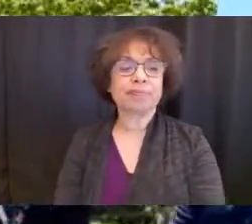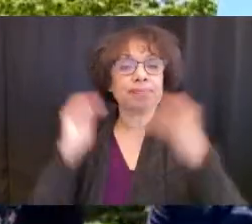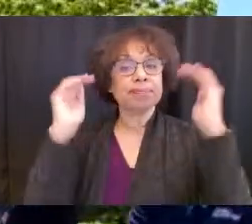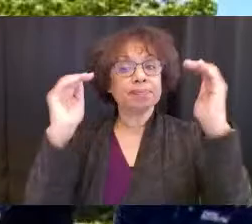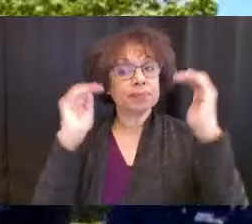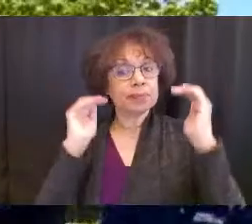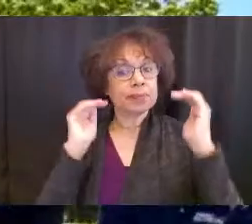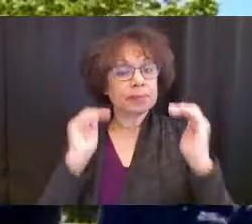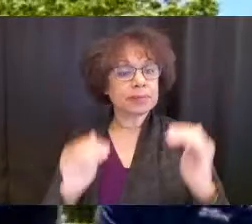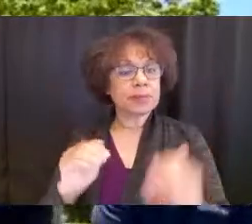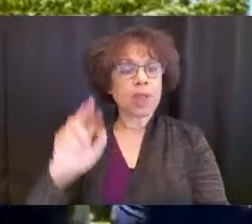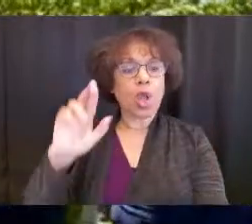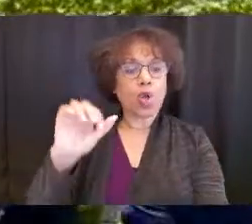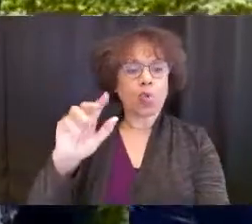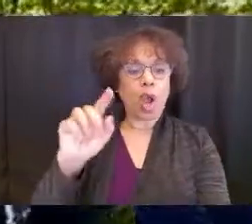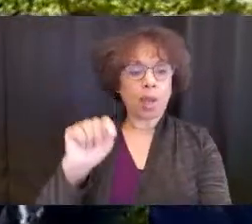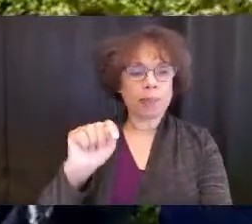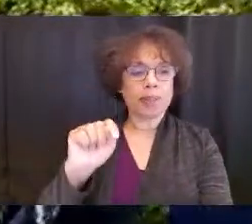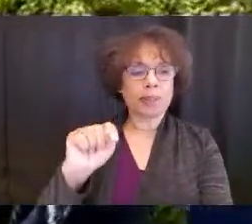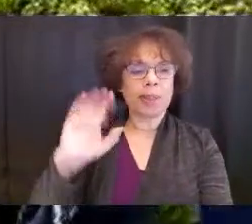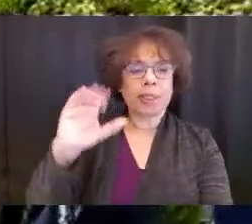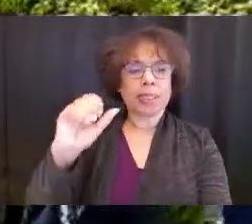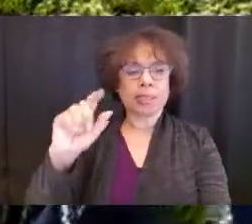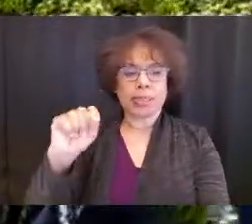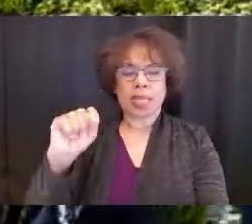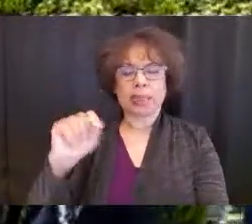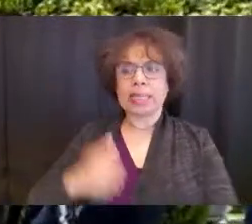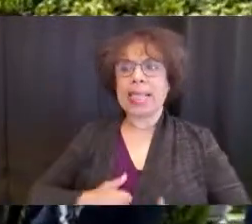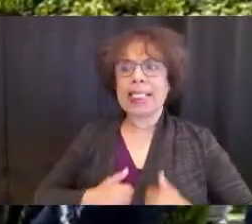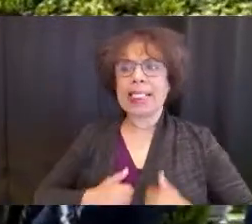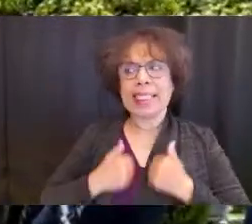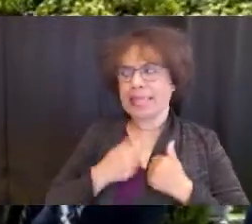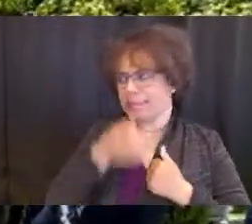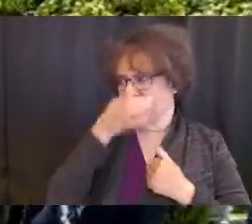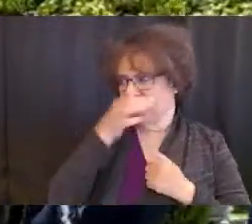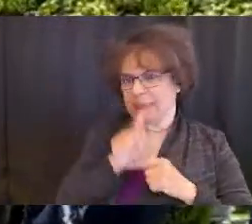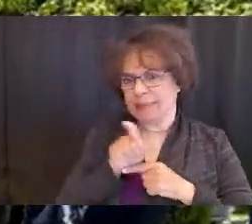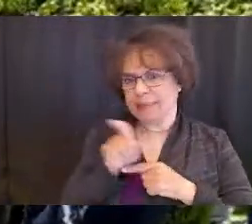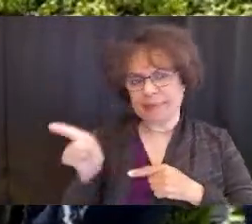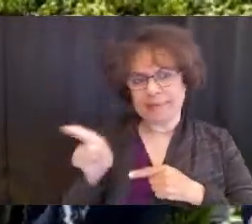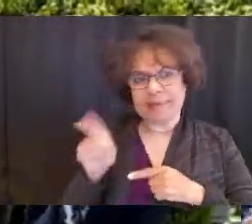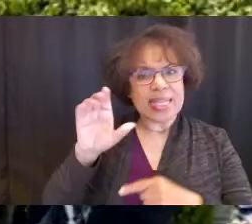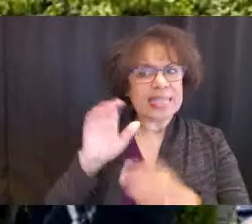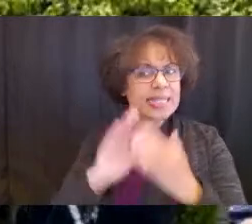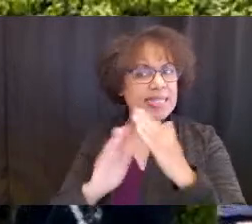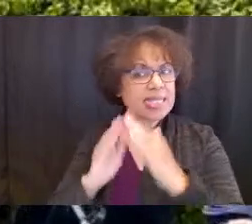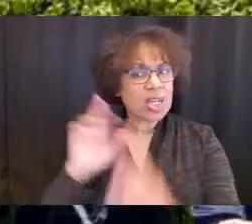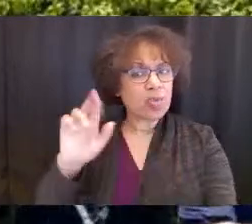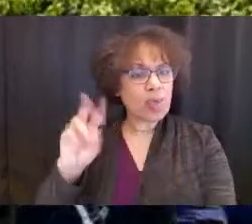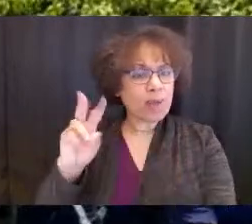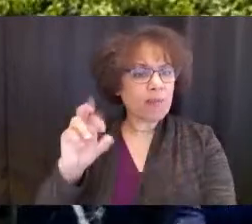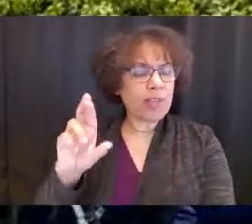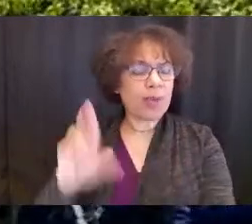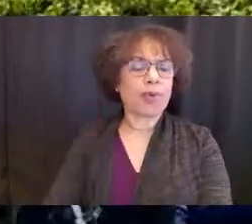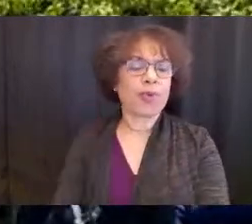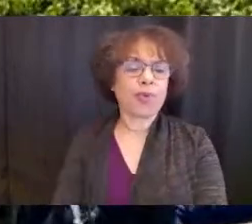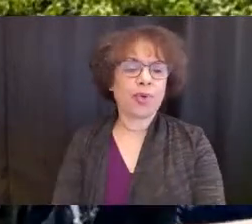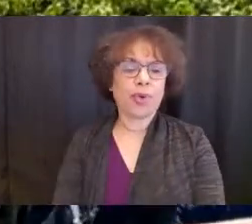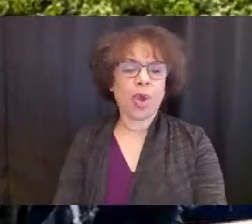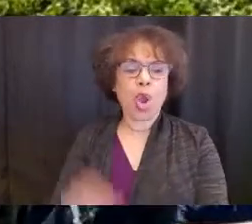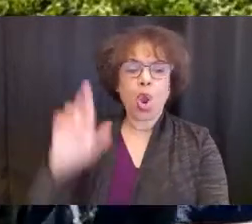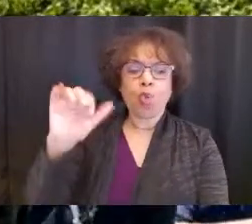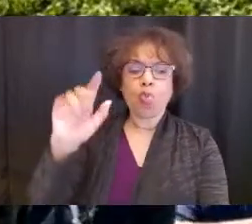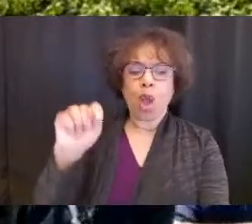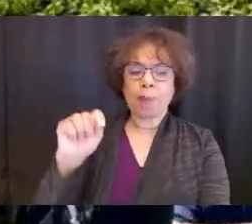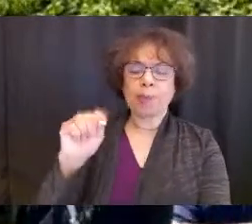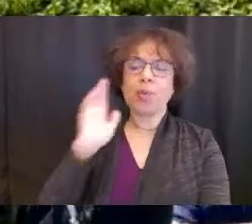hear from Robert Cassant, who lives just down the road here in the city of Revere. And Robert's going to share a few thoughts